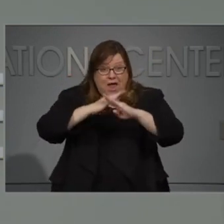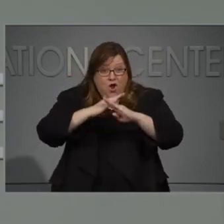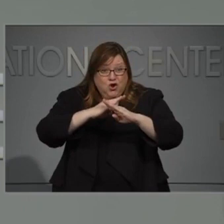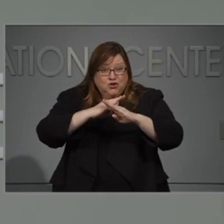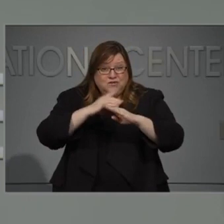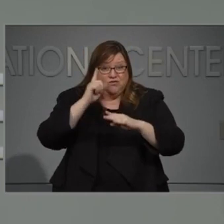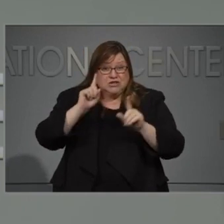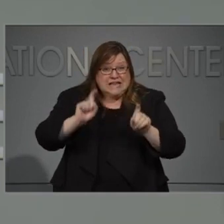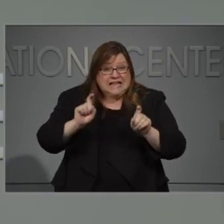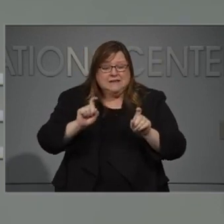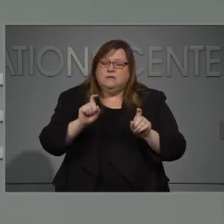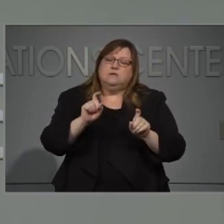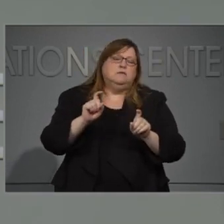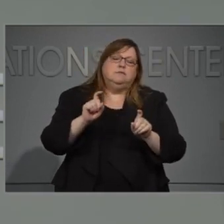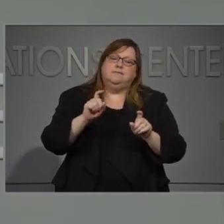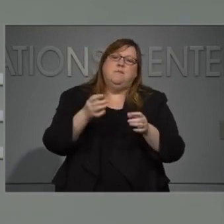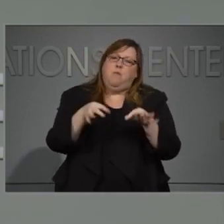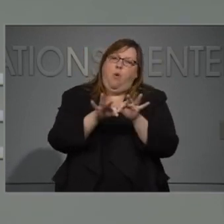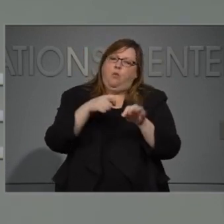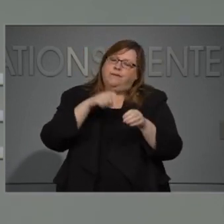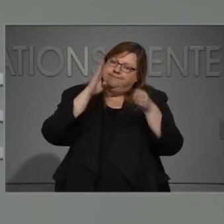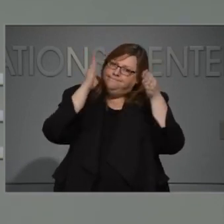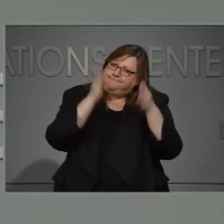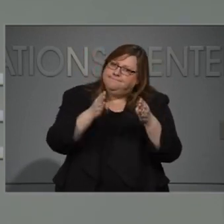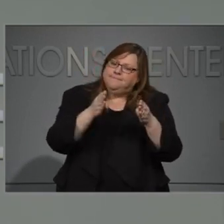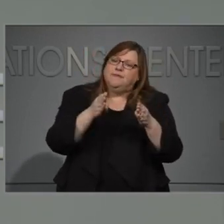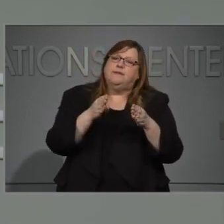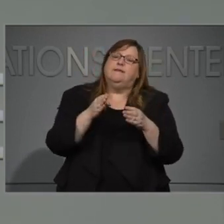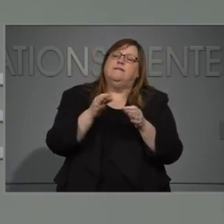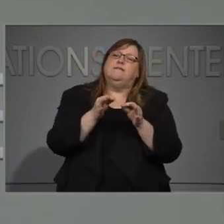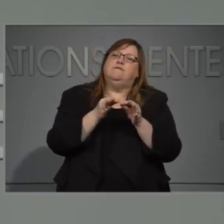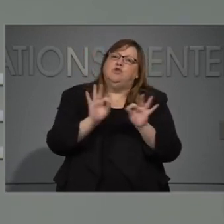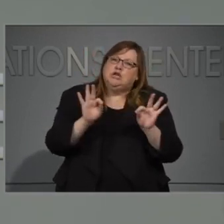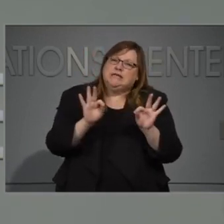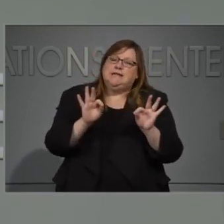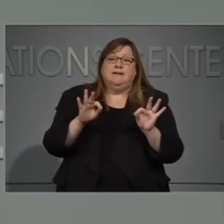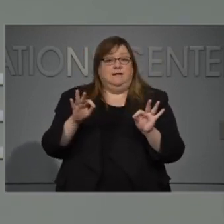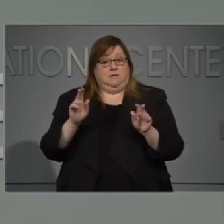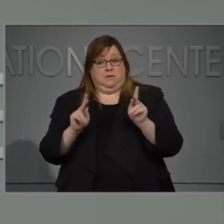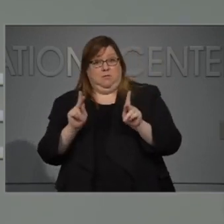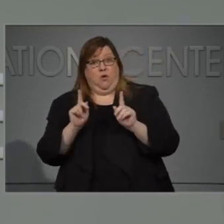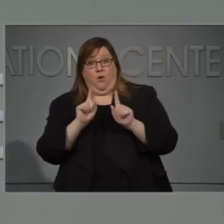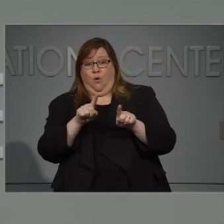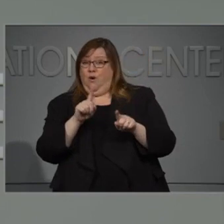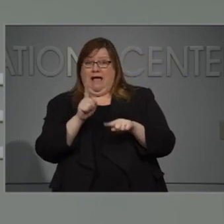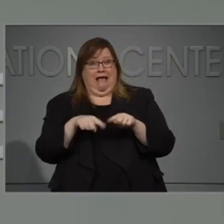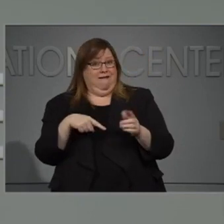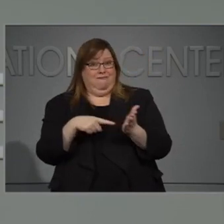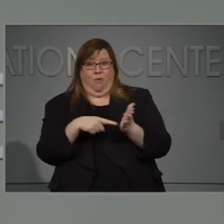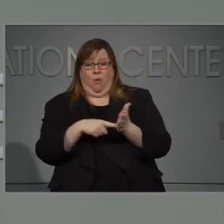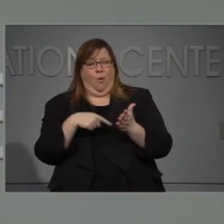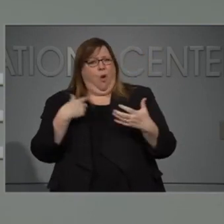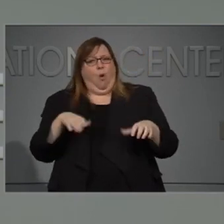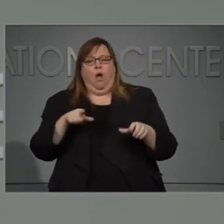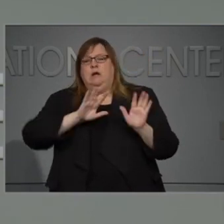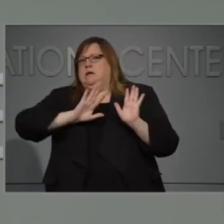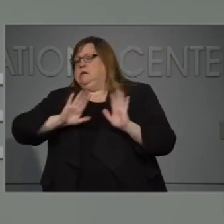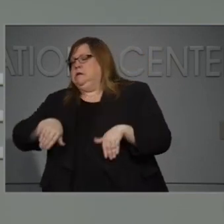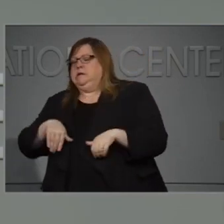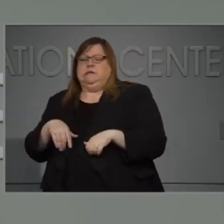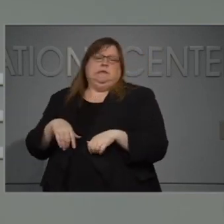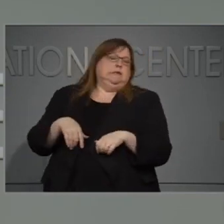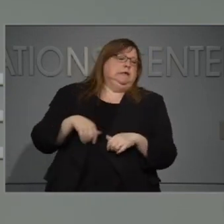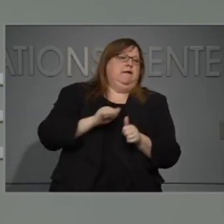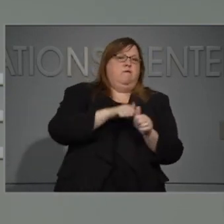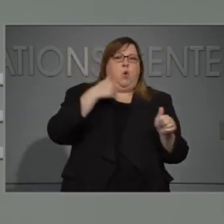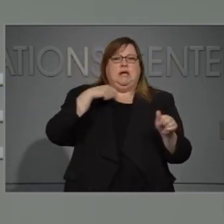on breaking down cost barriers to make sure no one skips a needed test because of financial concerns. All